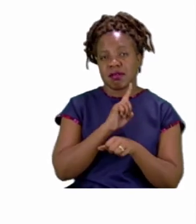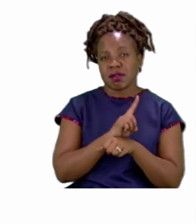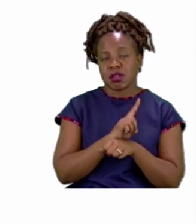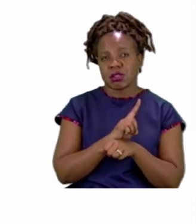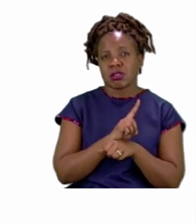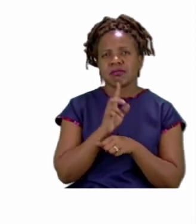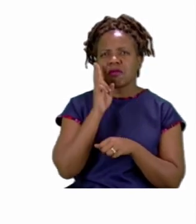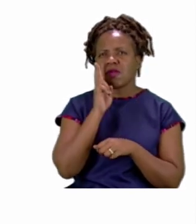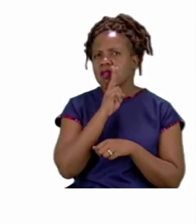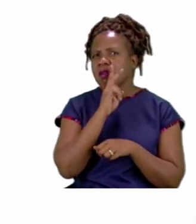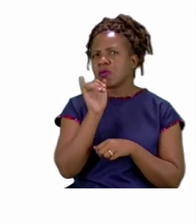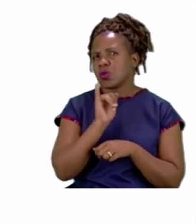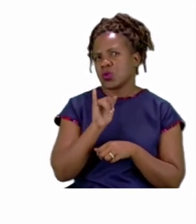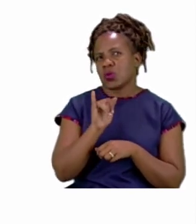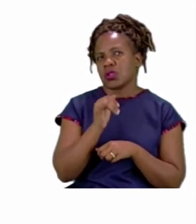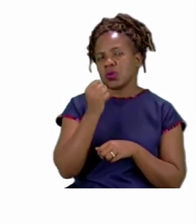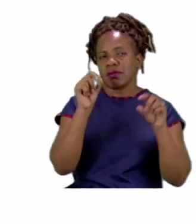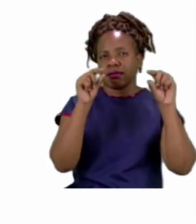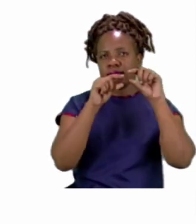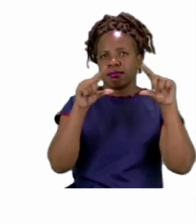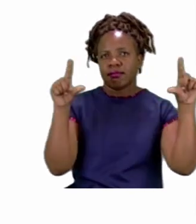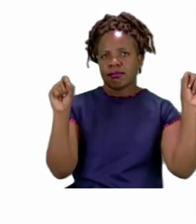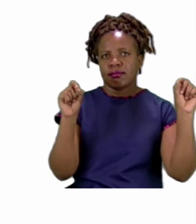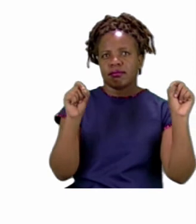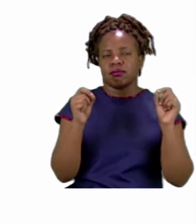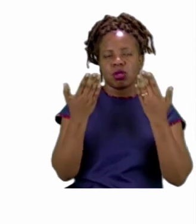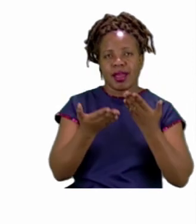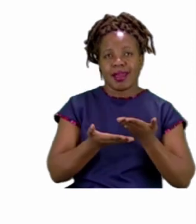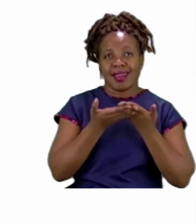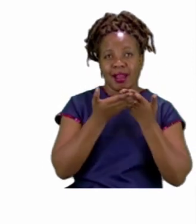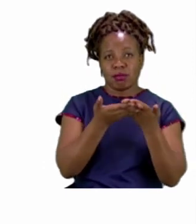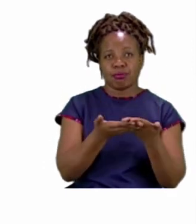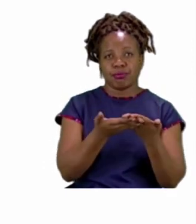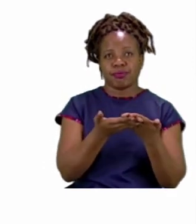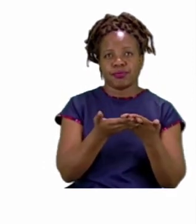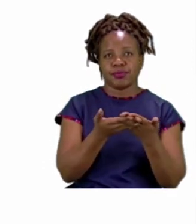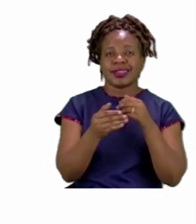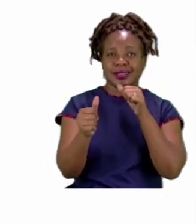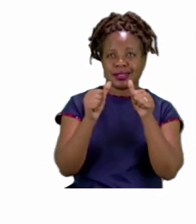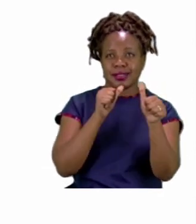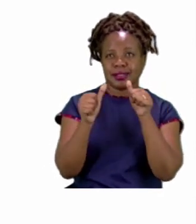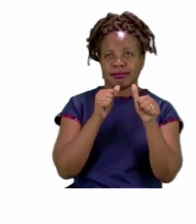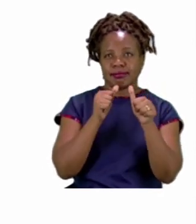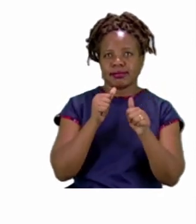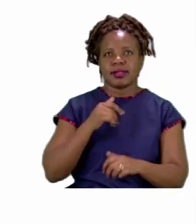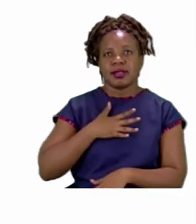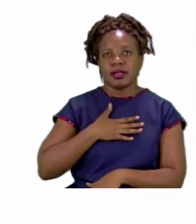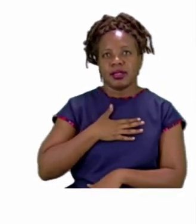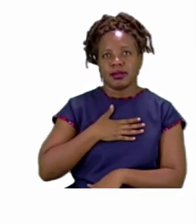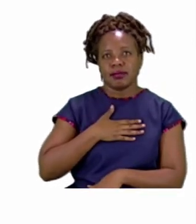the verbs we have in the box are help, eat,